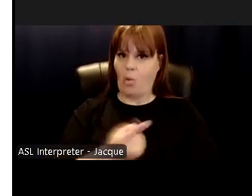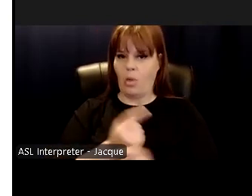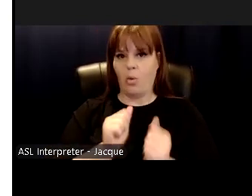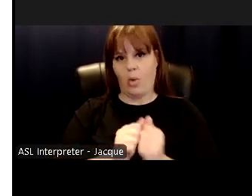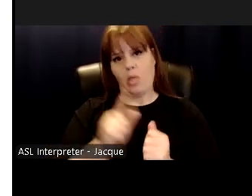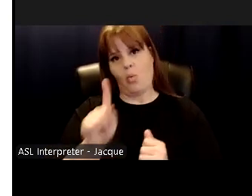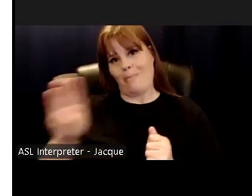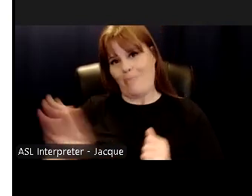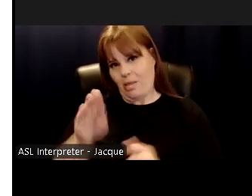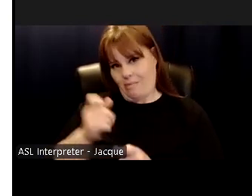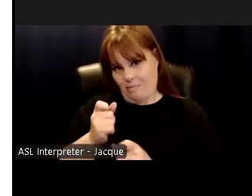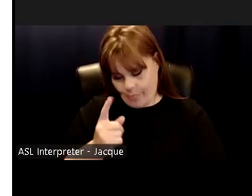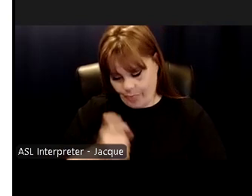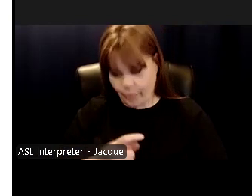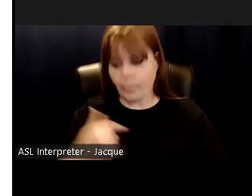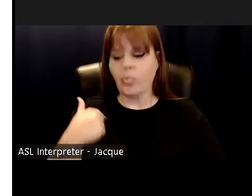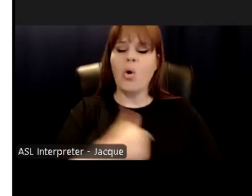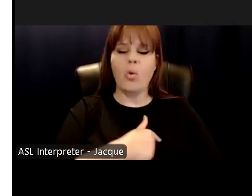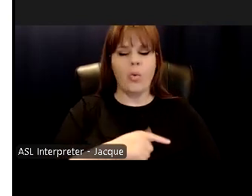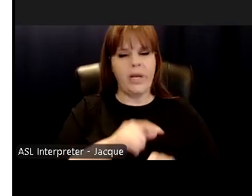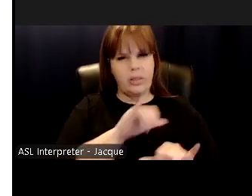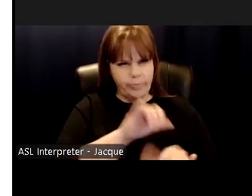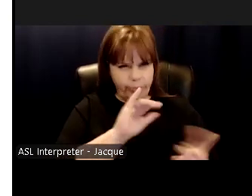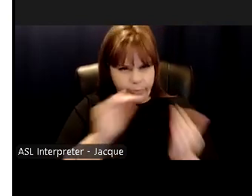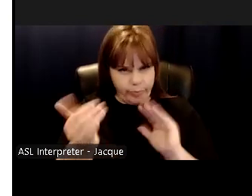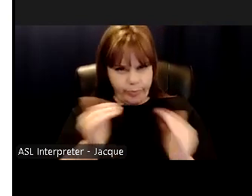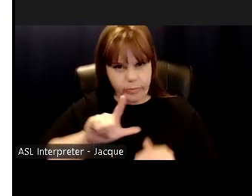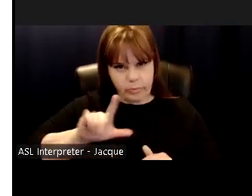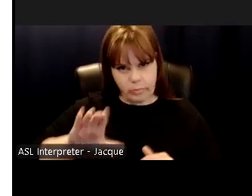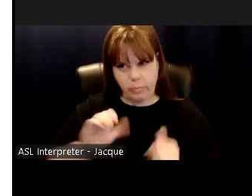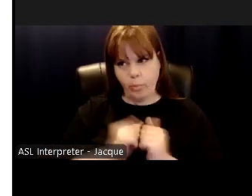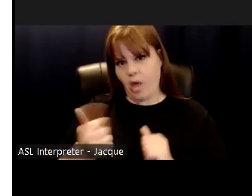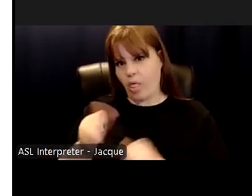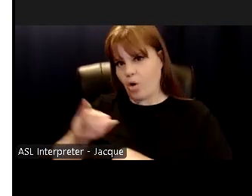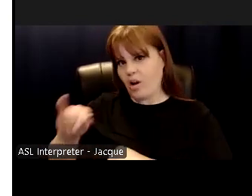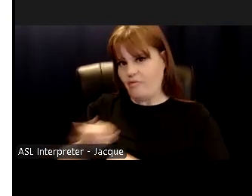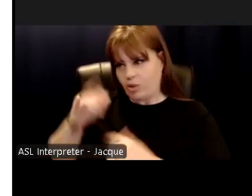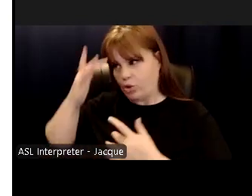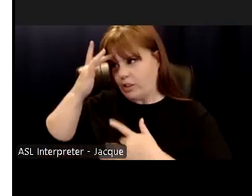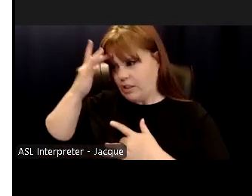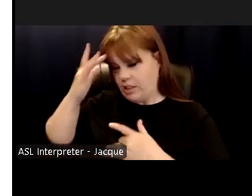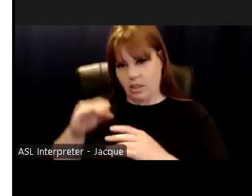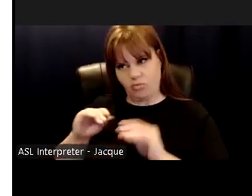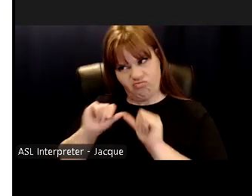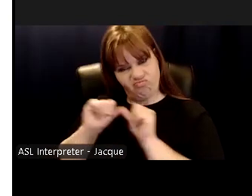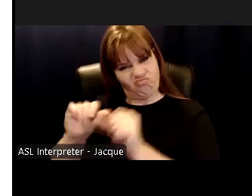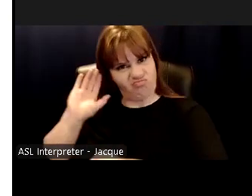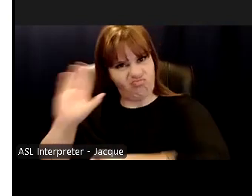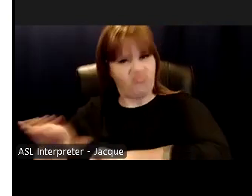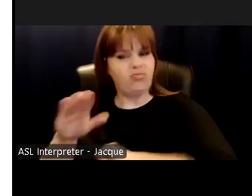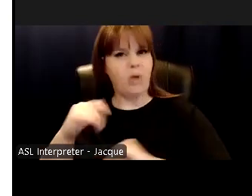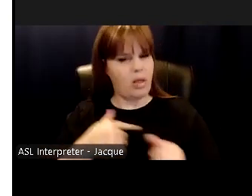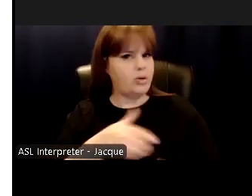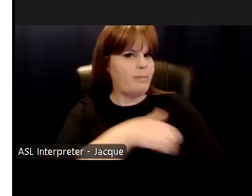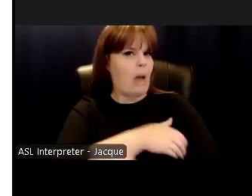long COVID with other neglected diseases that have a lot of overlap. There's more power in numbers here. In terms of clinical care, we need to